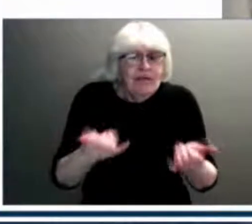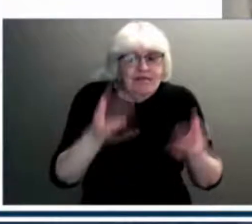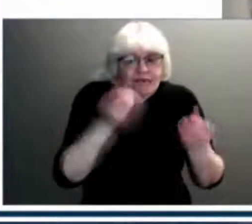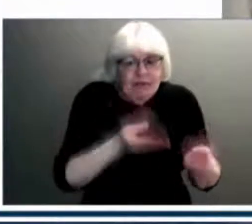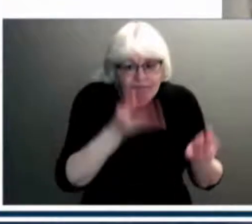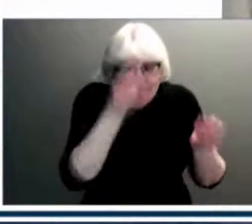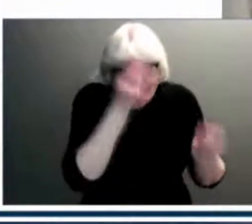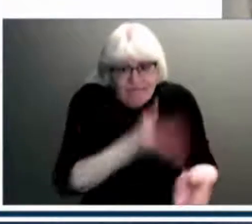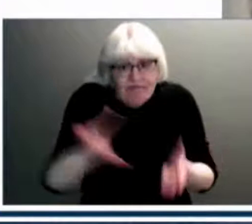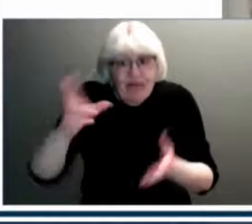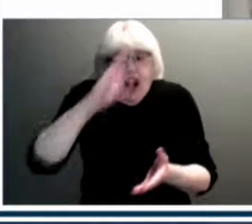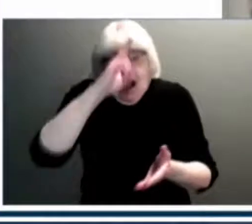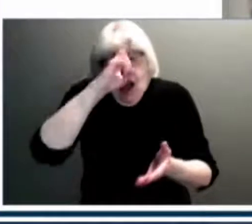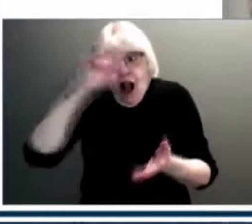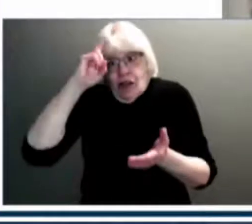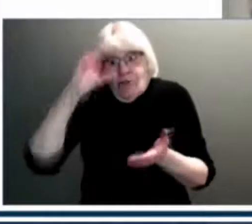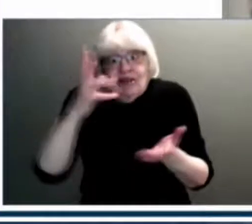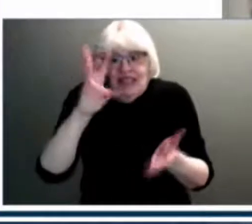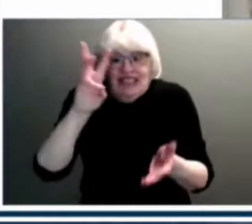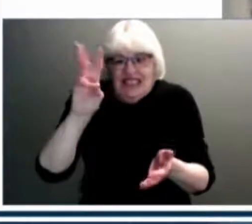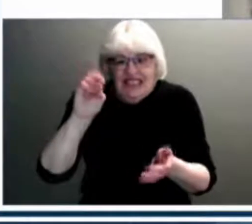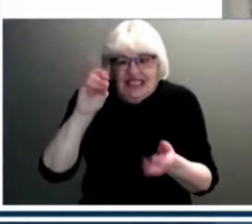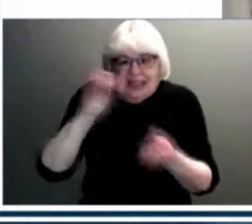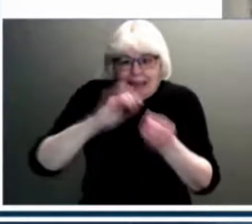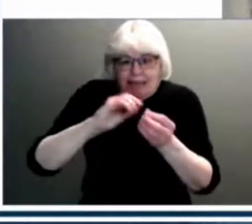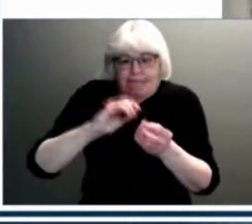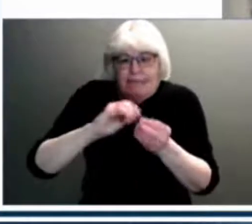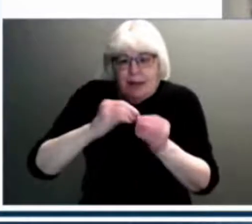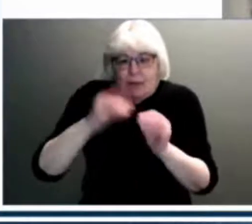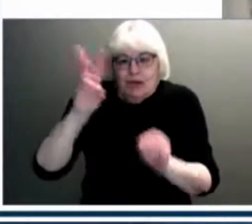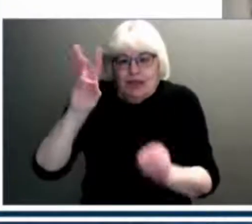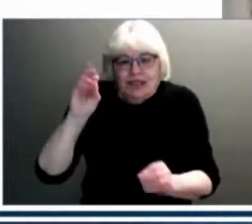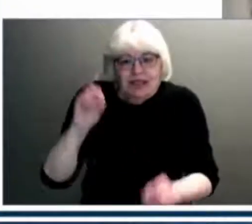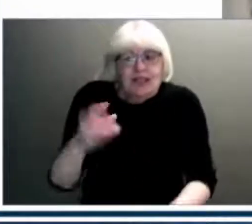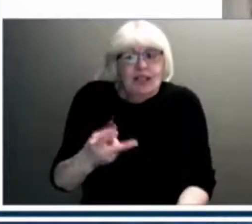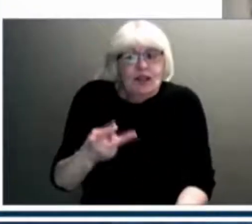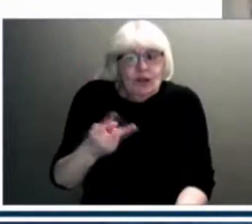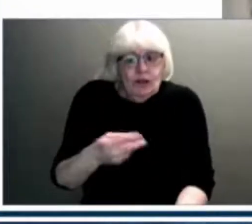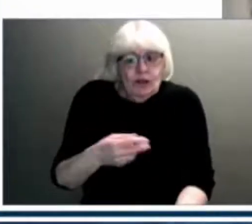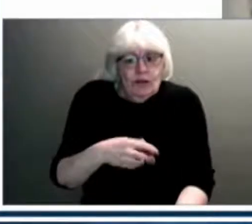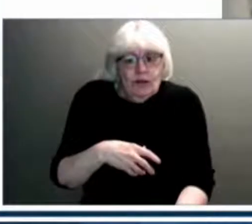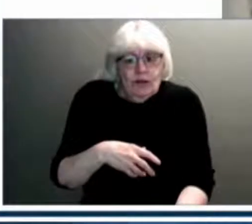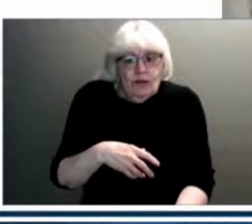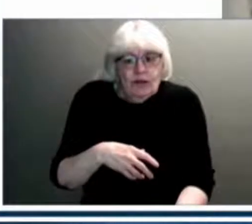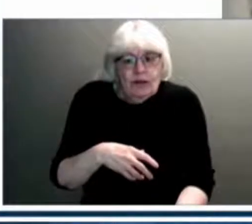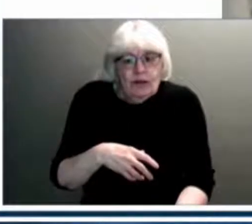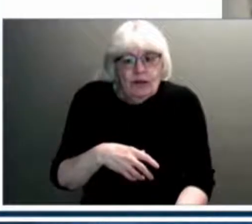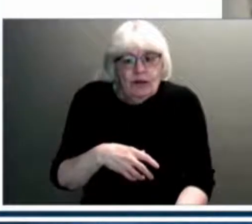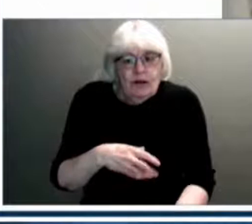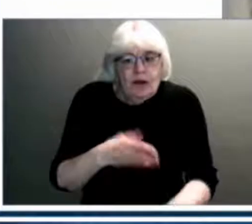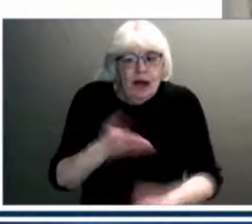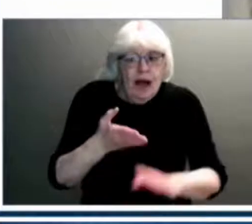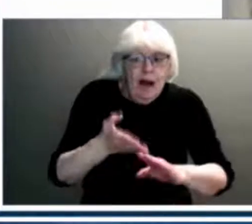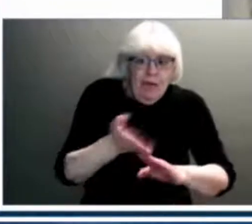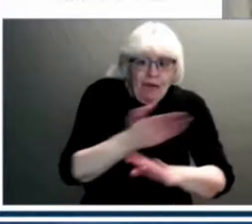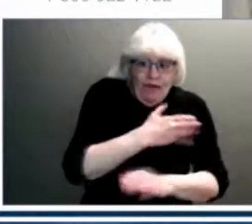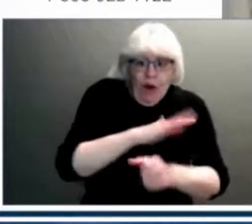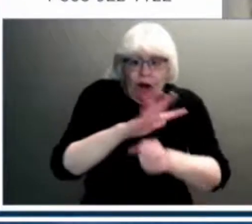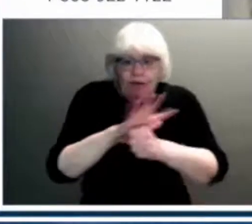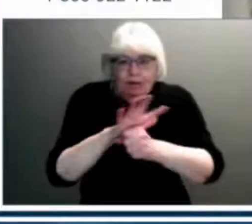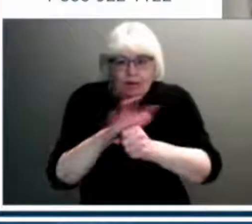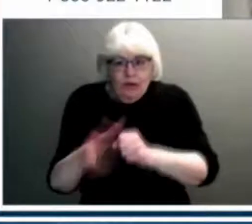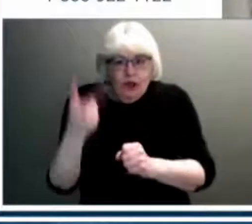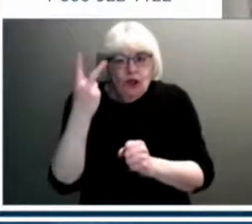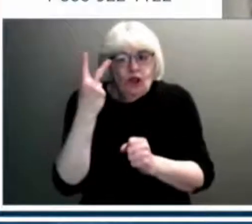to COVID. 2 of those 60 were hospitalized before the Omicron outbreak. Of those who are in the hospital due to